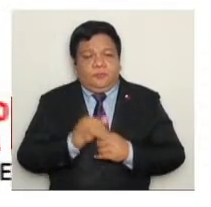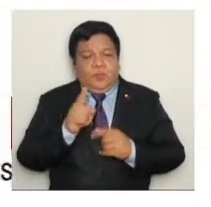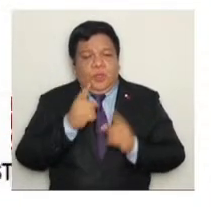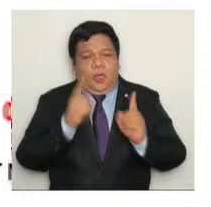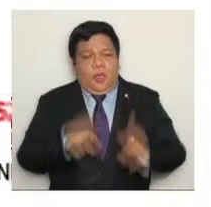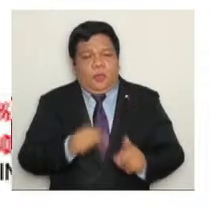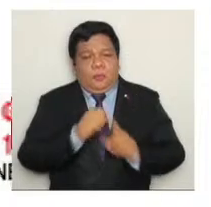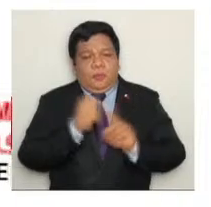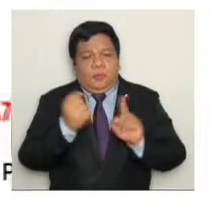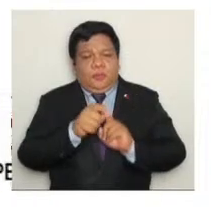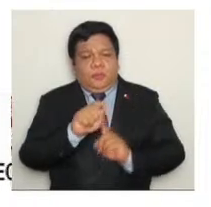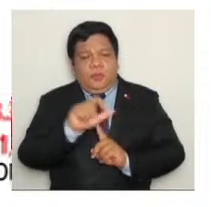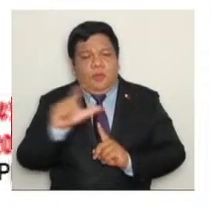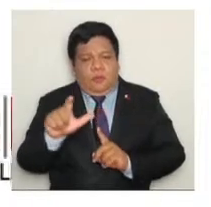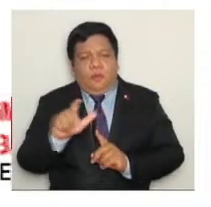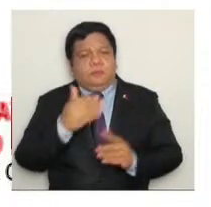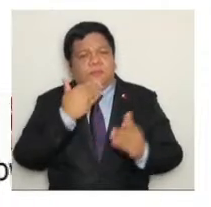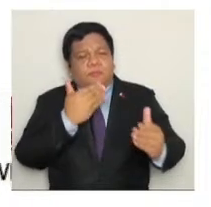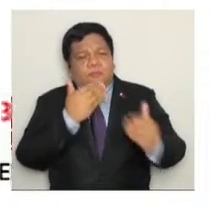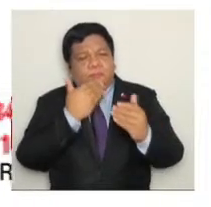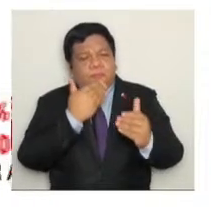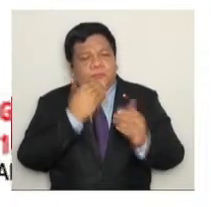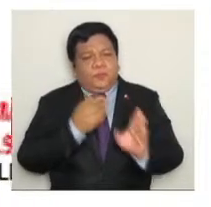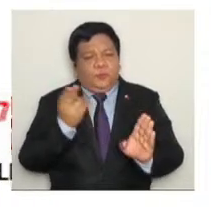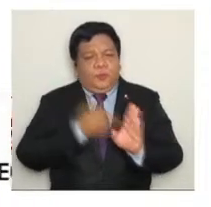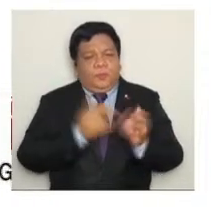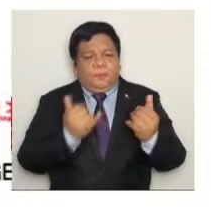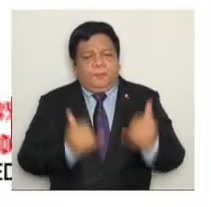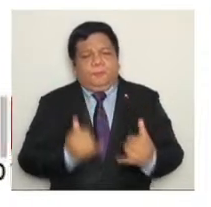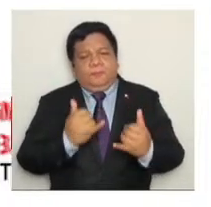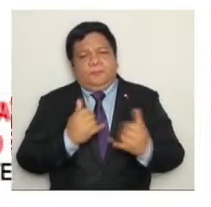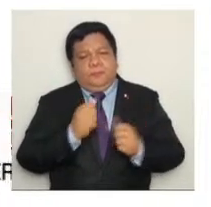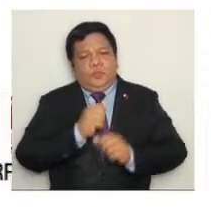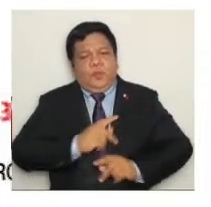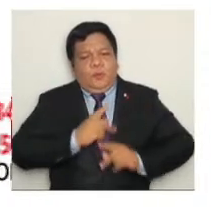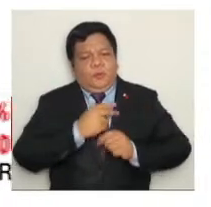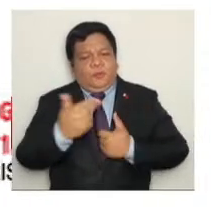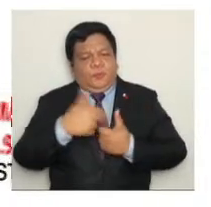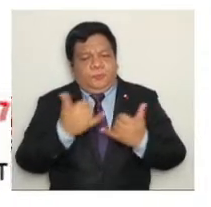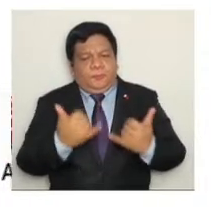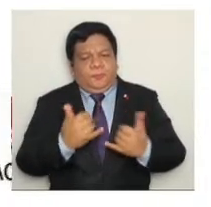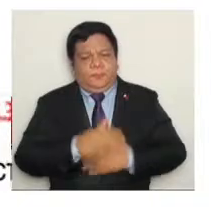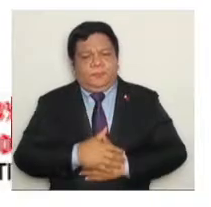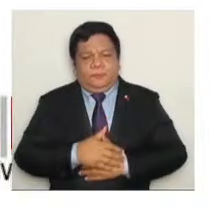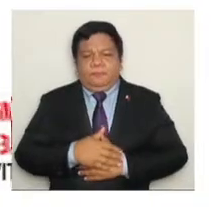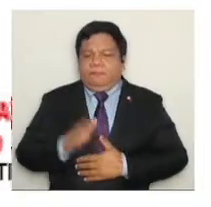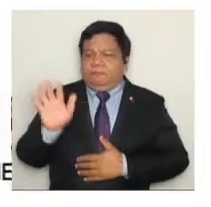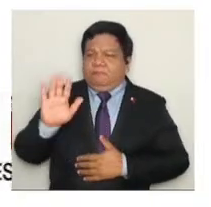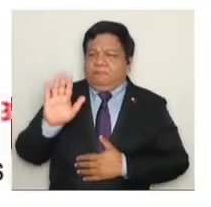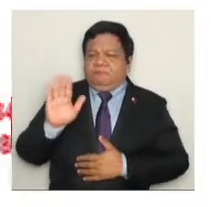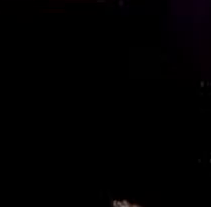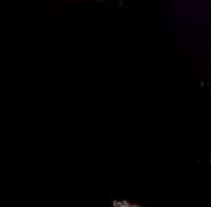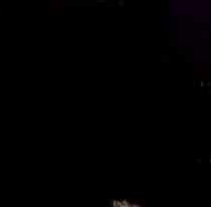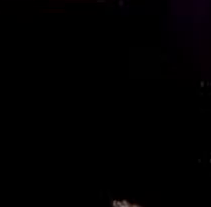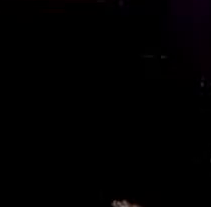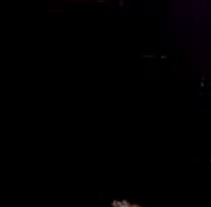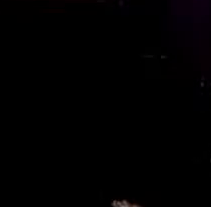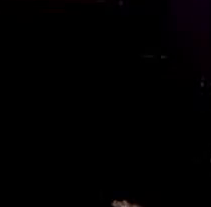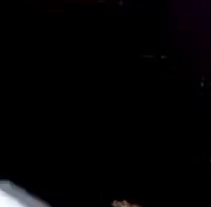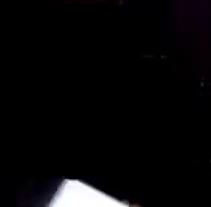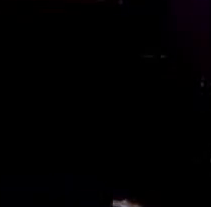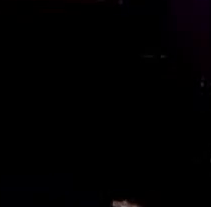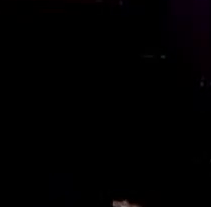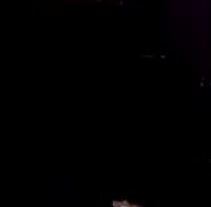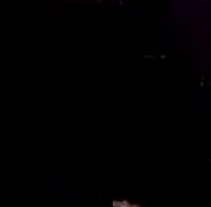right now. Harry, thank you so much for joining us today. Appreciate you coming to the show. Take care. Bye-bye. Bye. Good afternoon. Thank